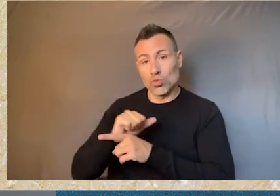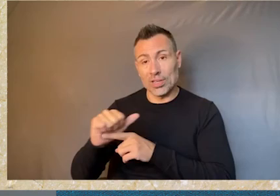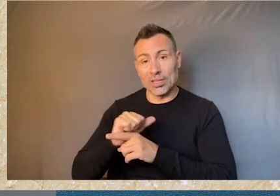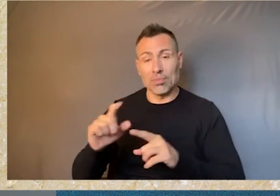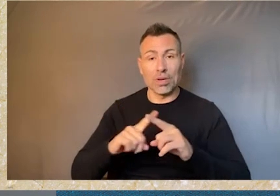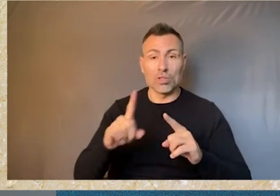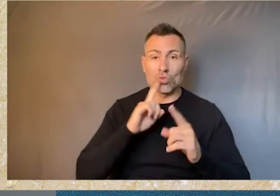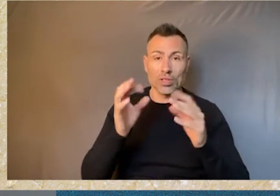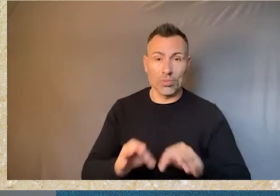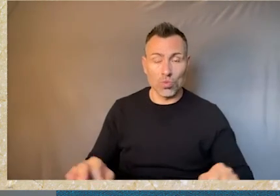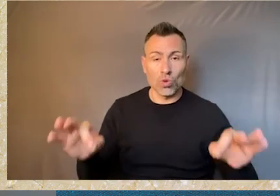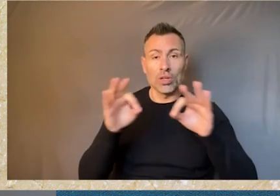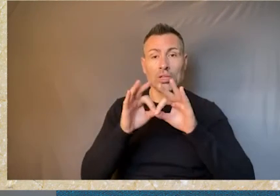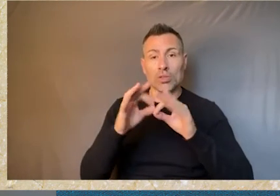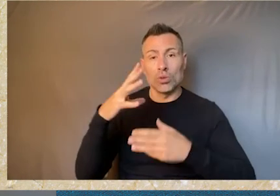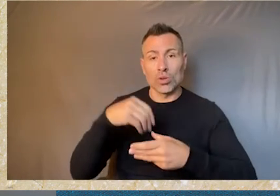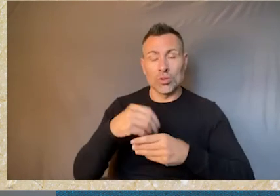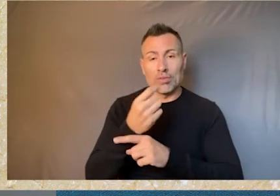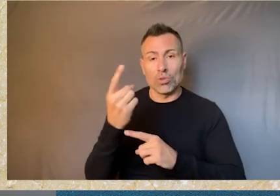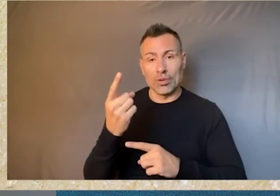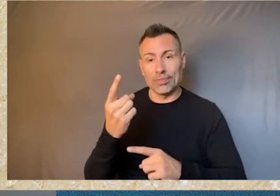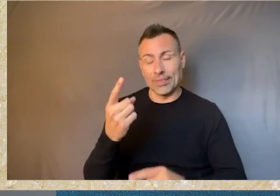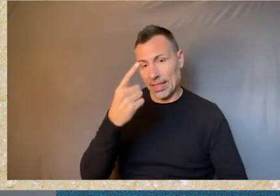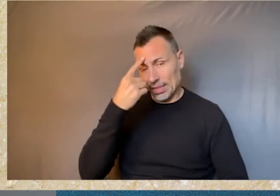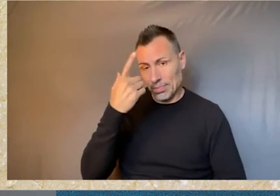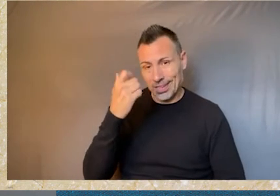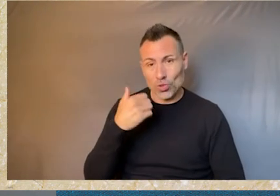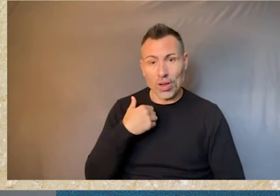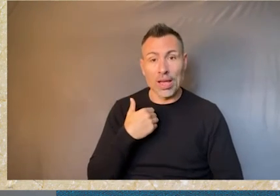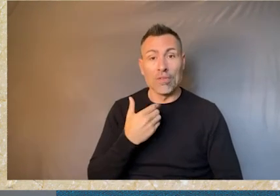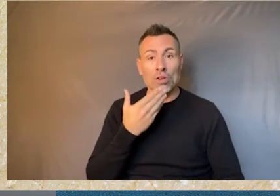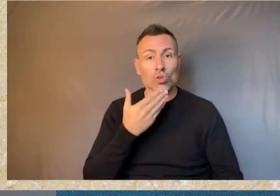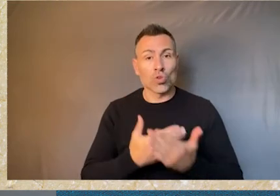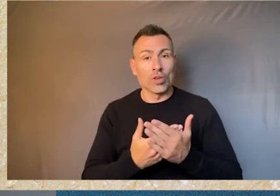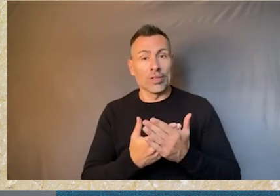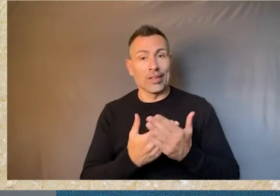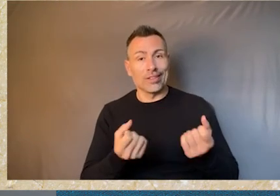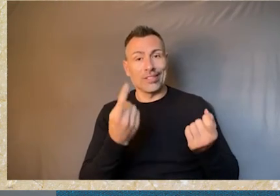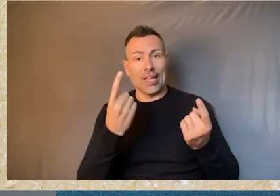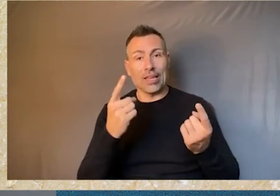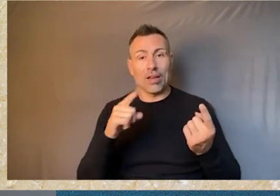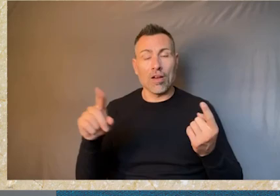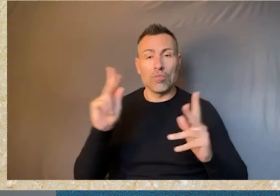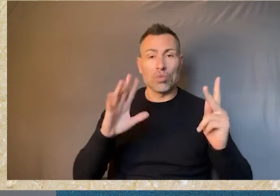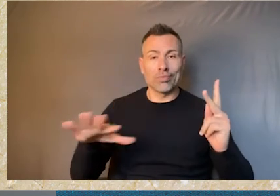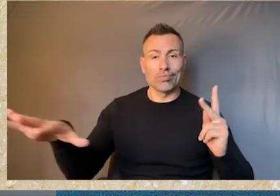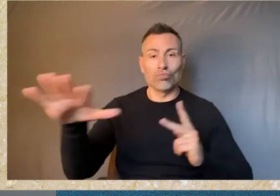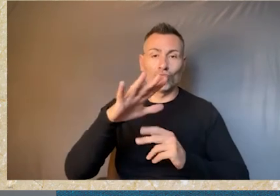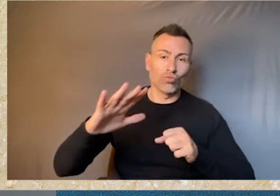it's really important to include everybody, I think, because you get a fuller picture of your community and the needs of the community.